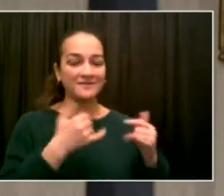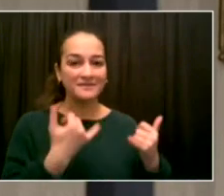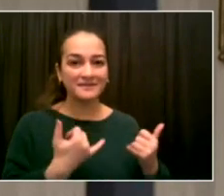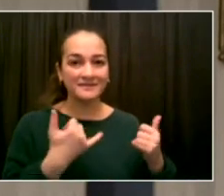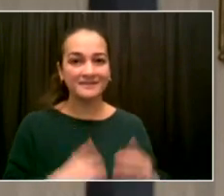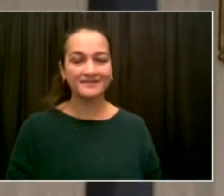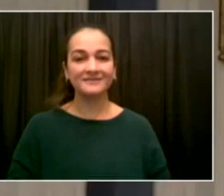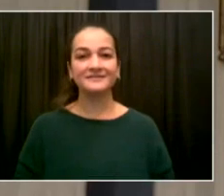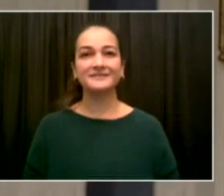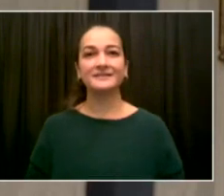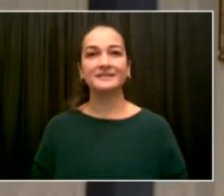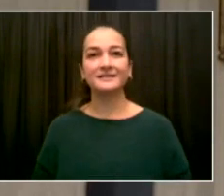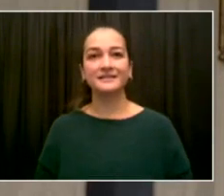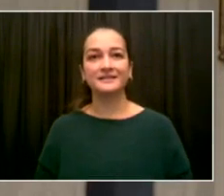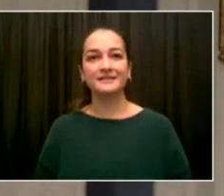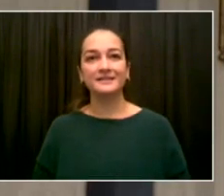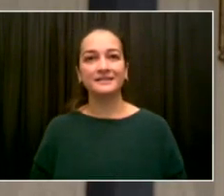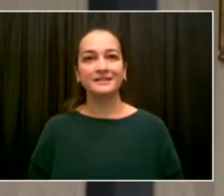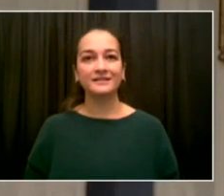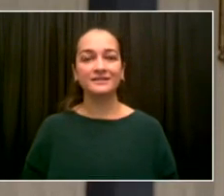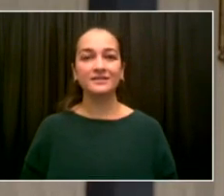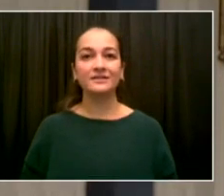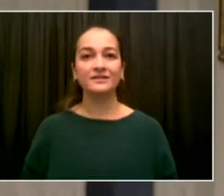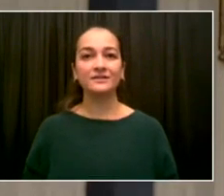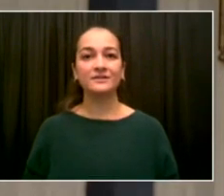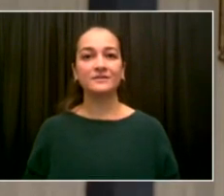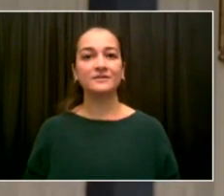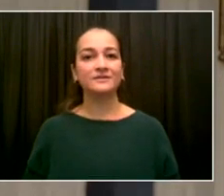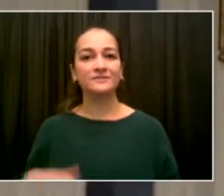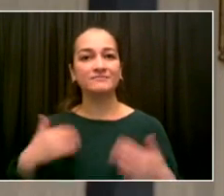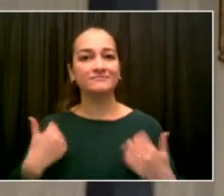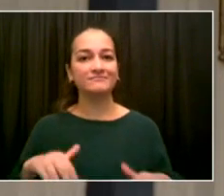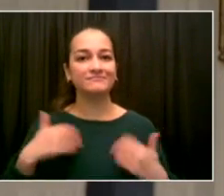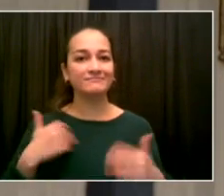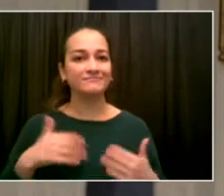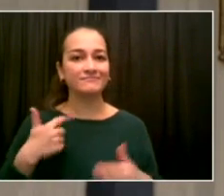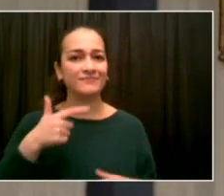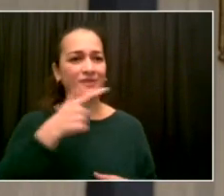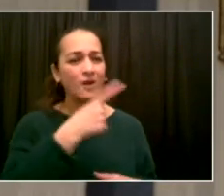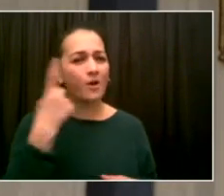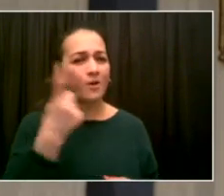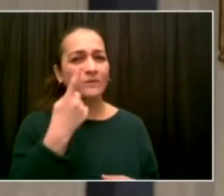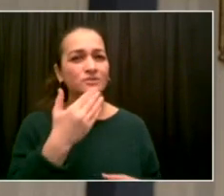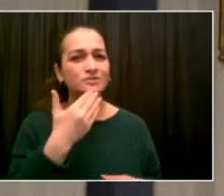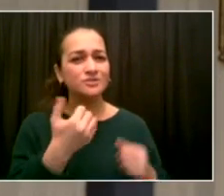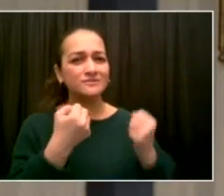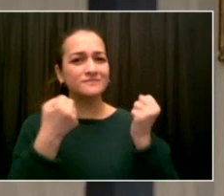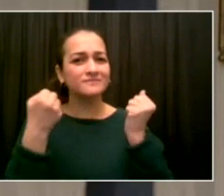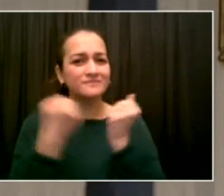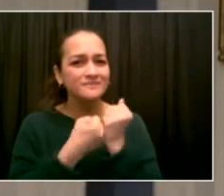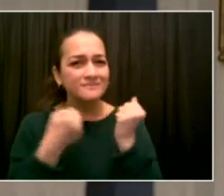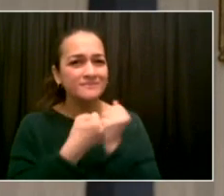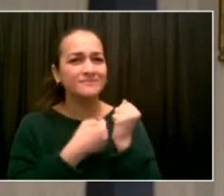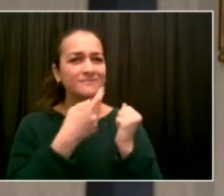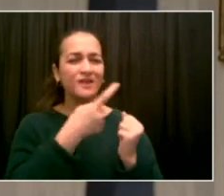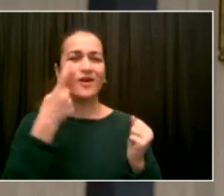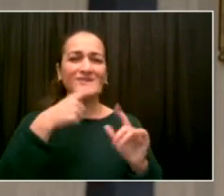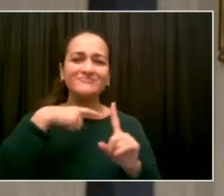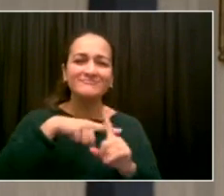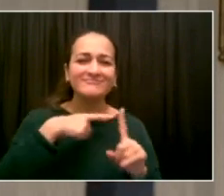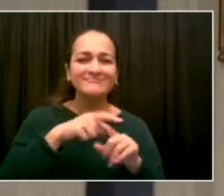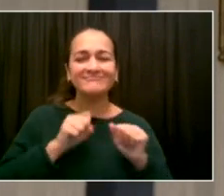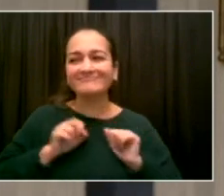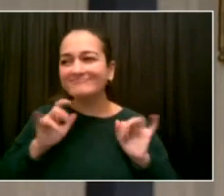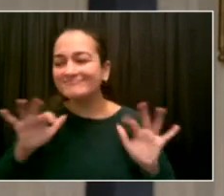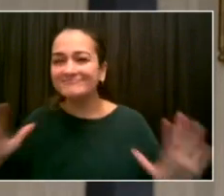you're so calm about the situation and how you handle your business. Thank you. Every time I'm just learning. And what you've done for my community, what you've